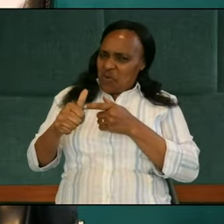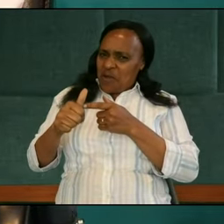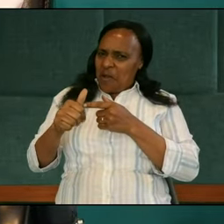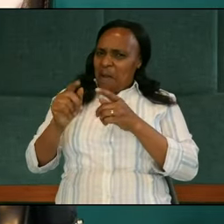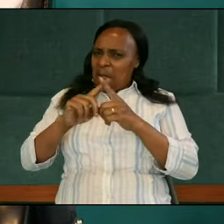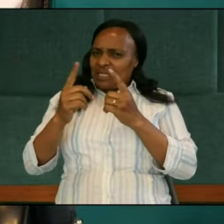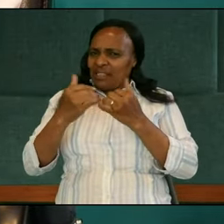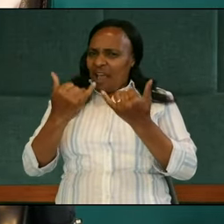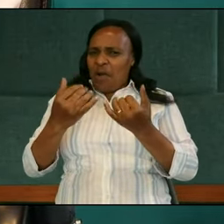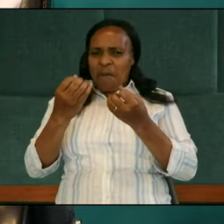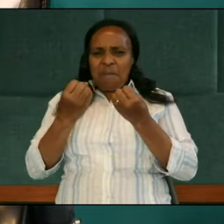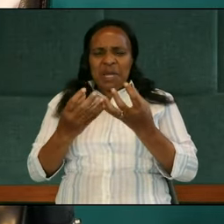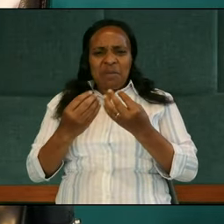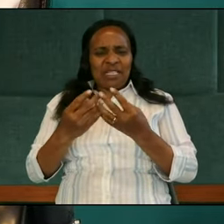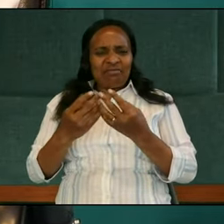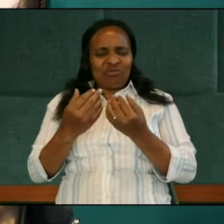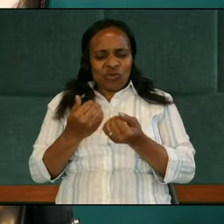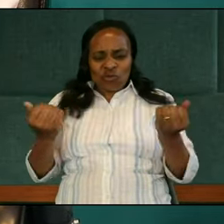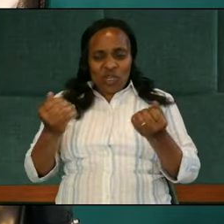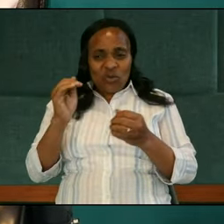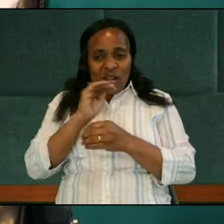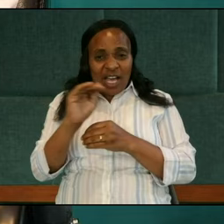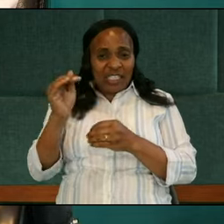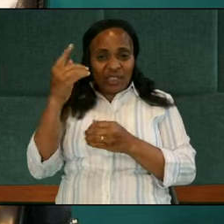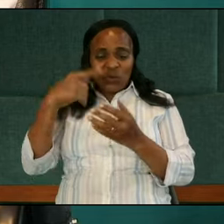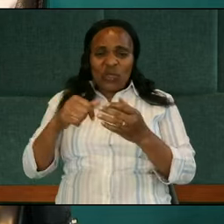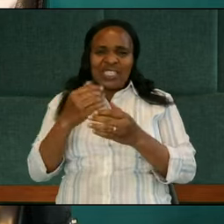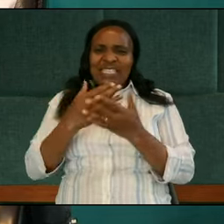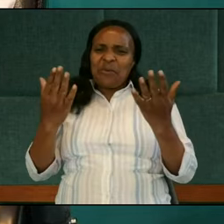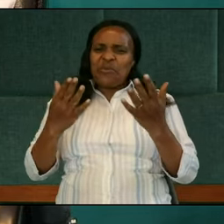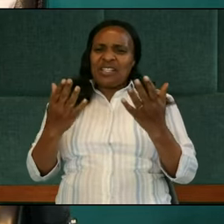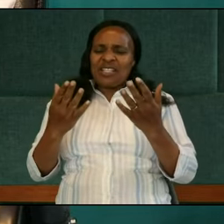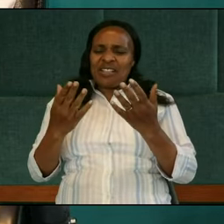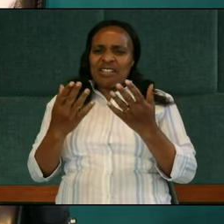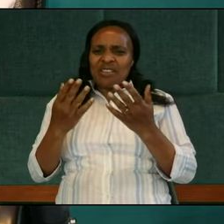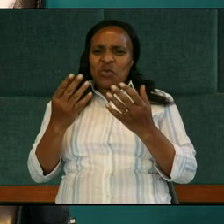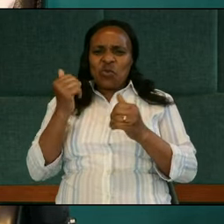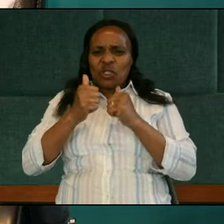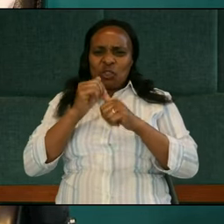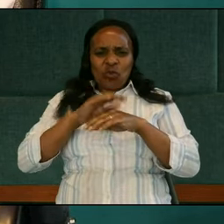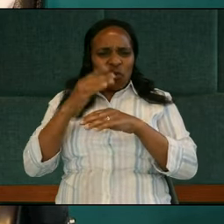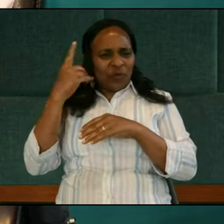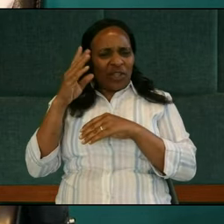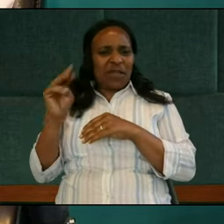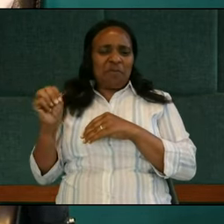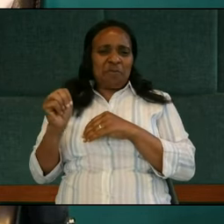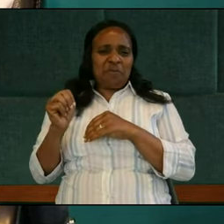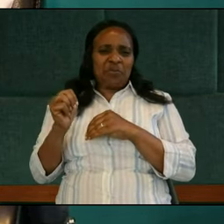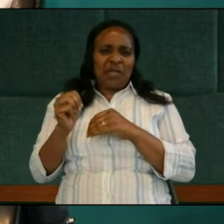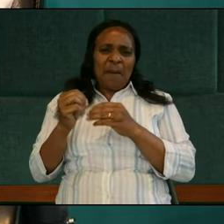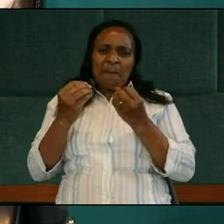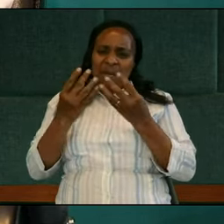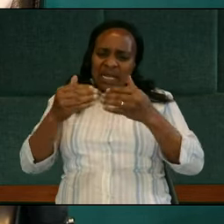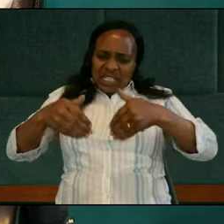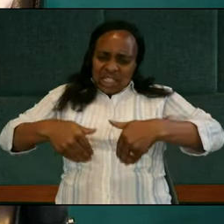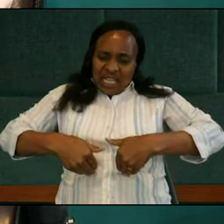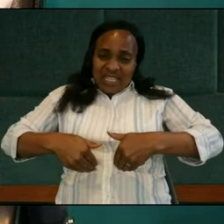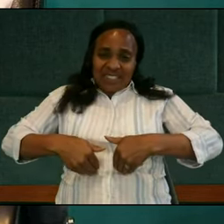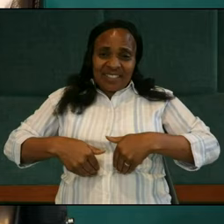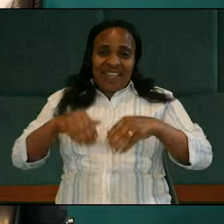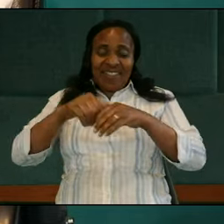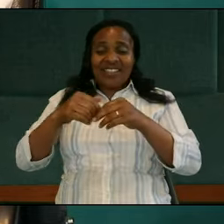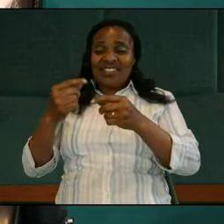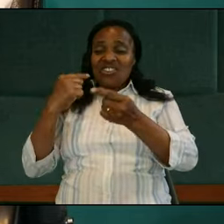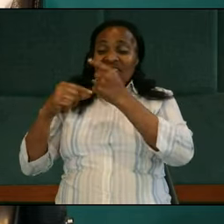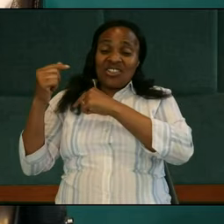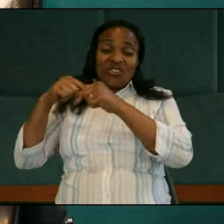most teenagers would ask for are just, actually it's something very deep, both of them. Mm-hmm. Most teens in this generation right